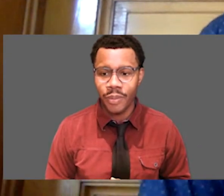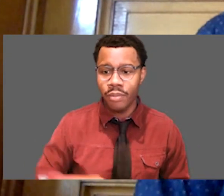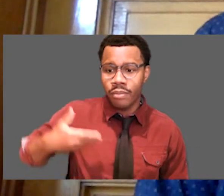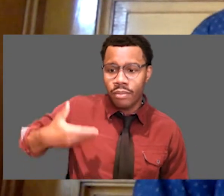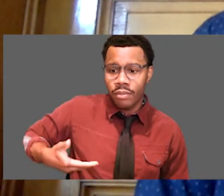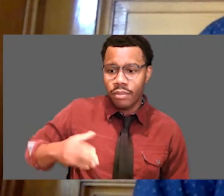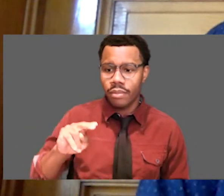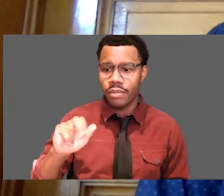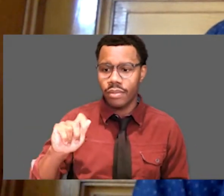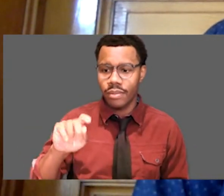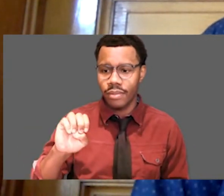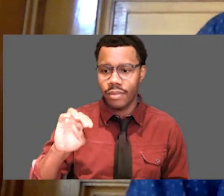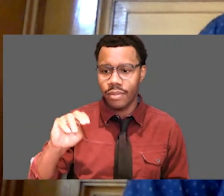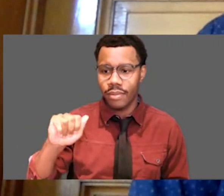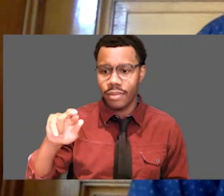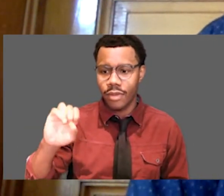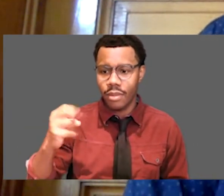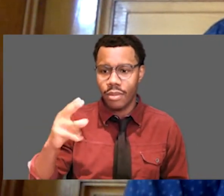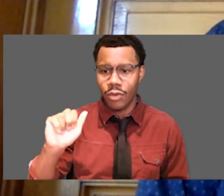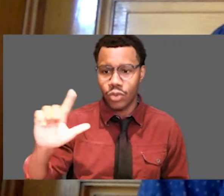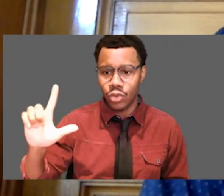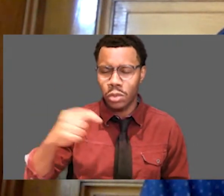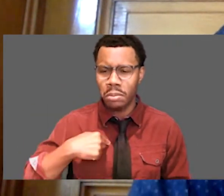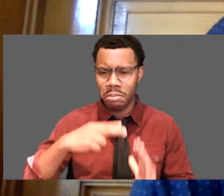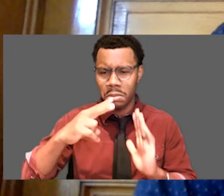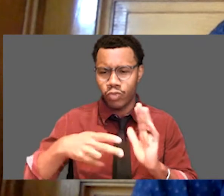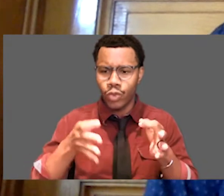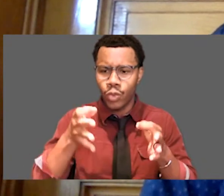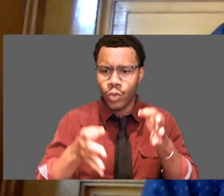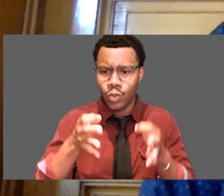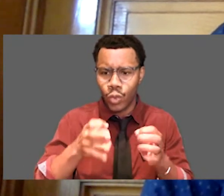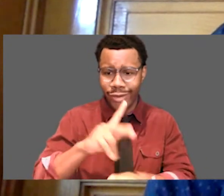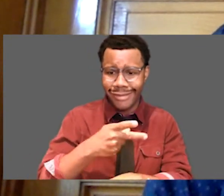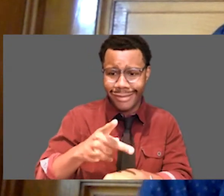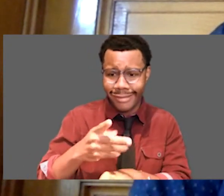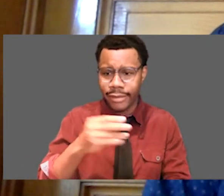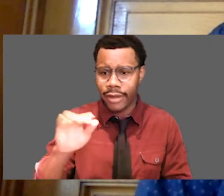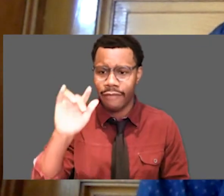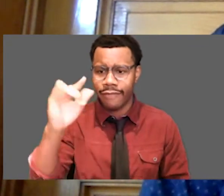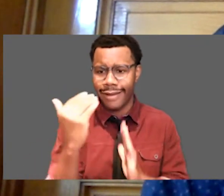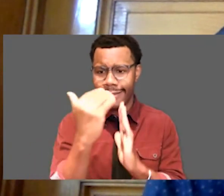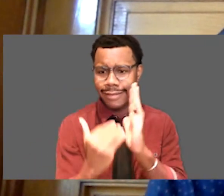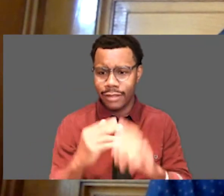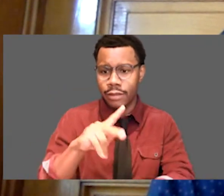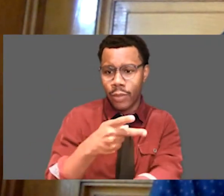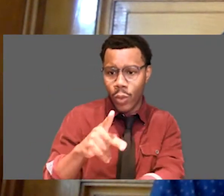Hi, I'm Nate Marshall, and I'm reading the poem Court Kings and Flight Lessons by George Wilkerson.